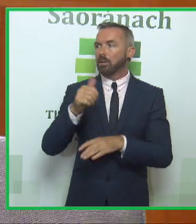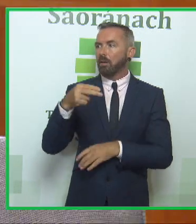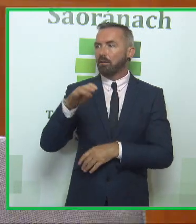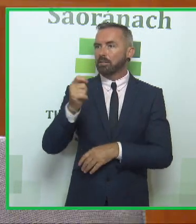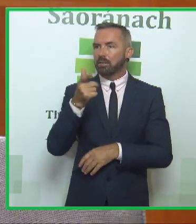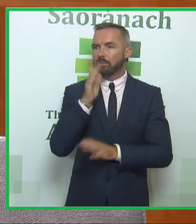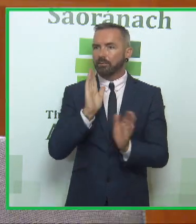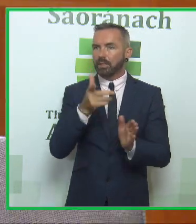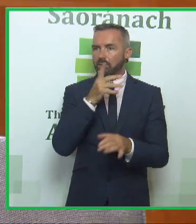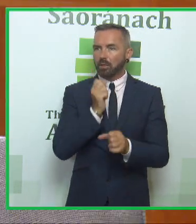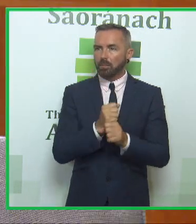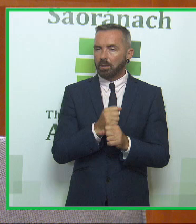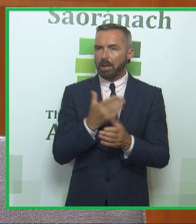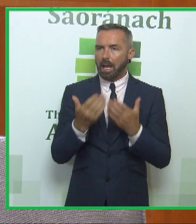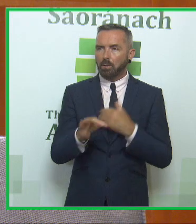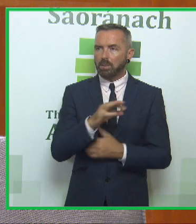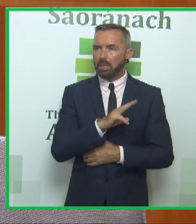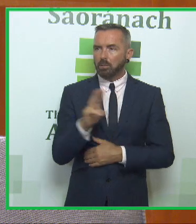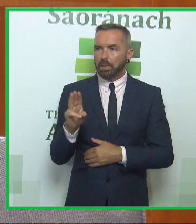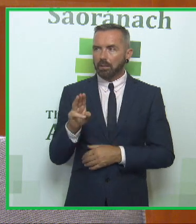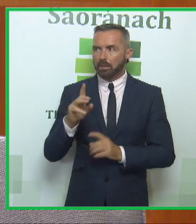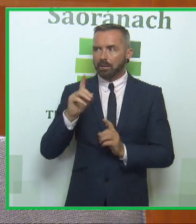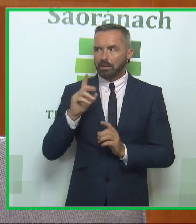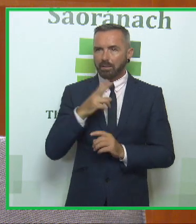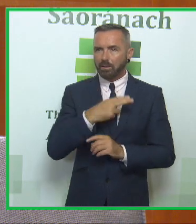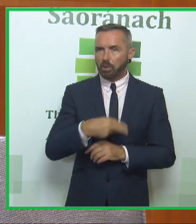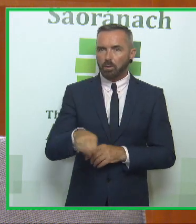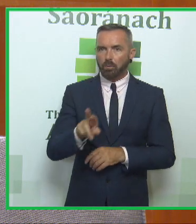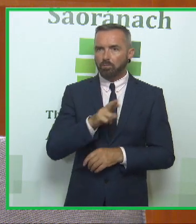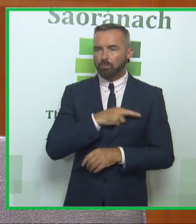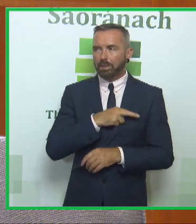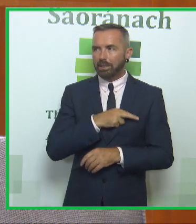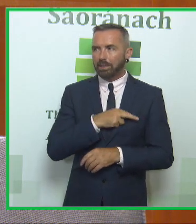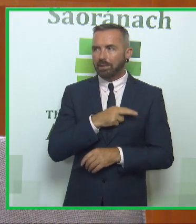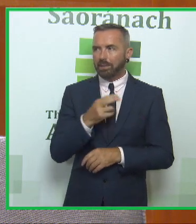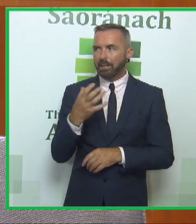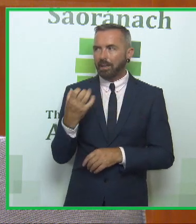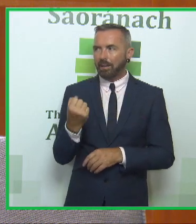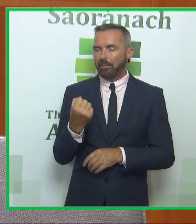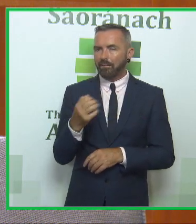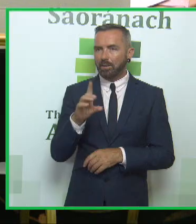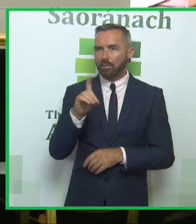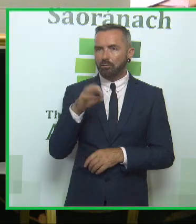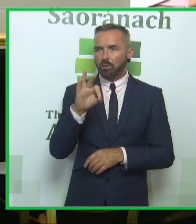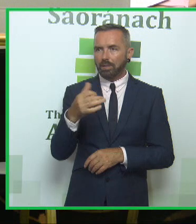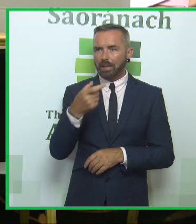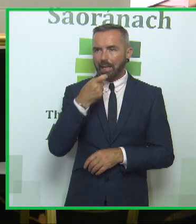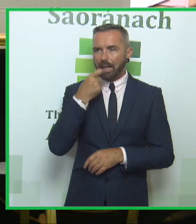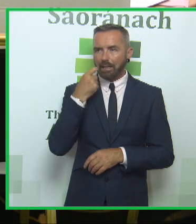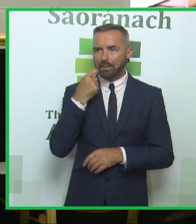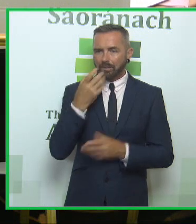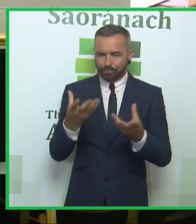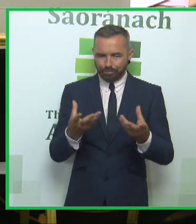about how GPs don't necessarily take kind of drug addicts on board, and they don't